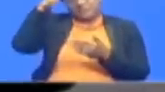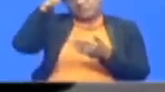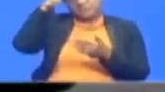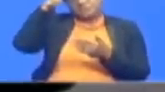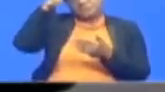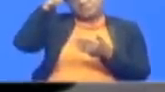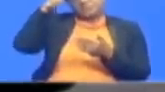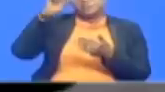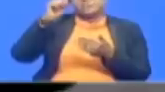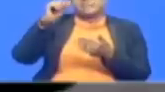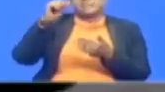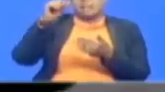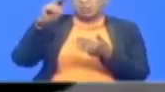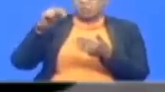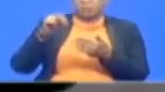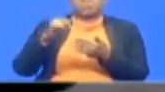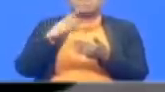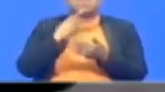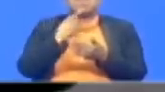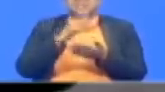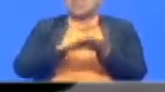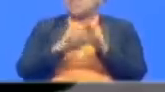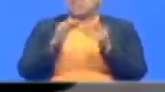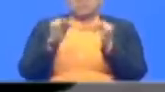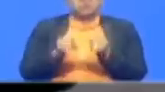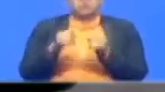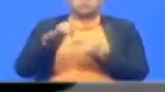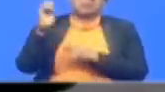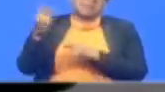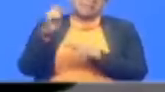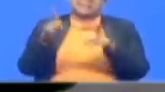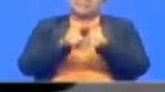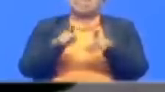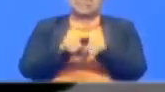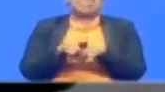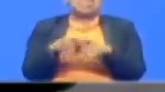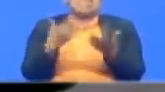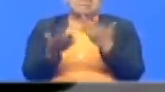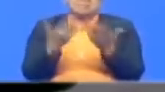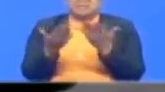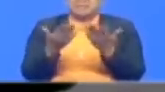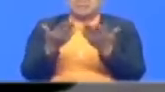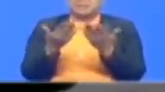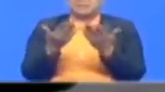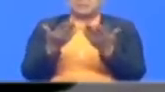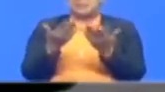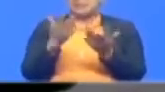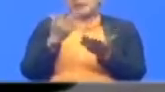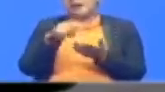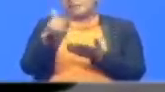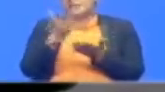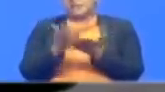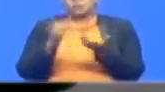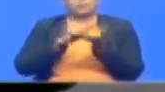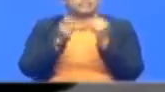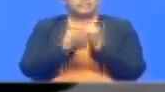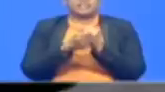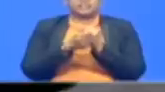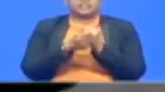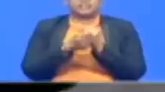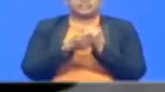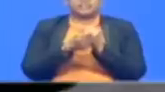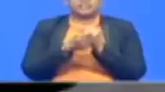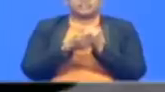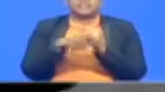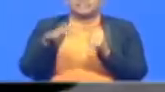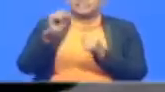And Stallone 254, you say nothing new, Kenya ni lele etu. Nah, maybe the monkeys are just changing the forest. And